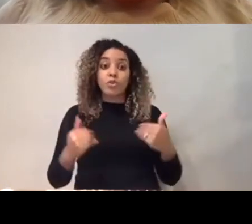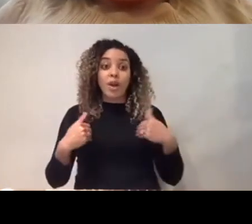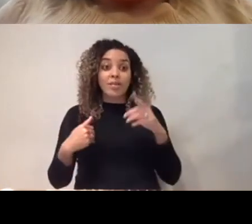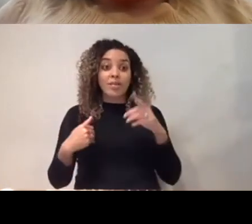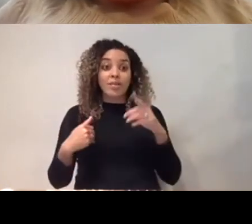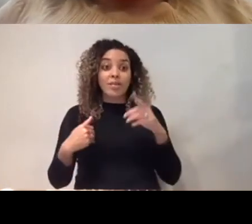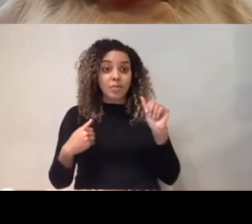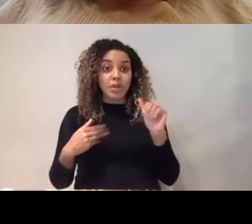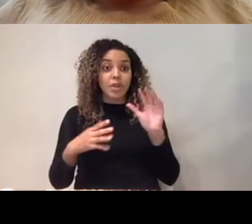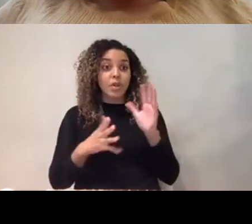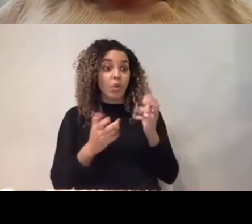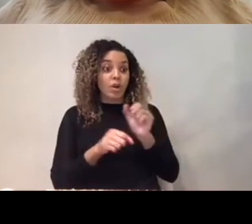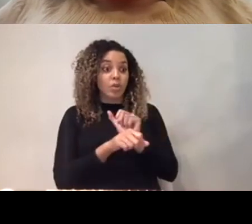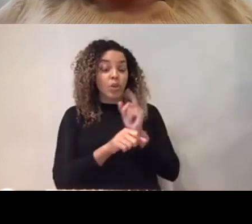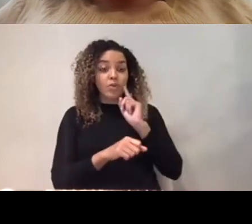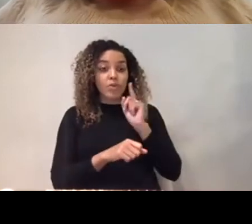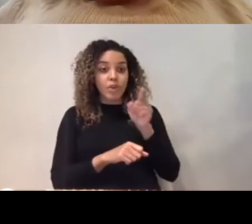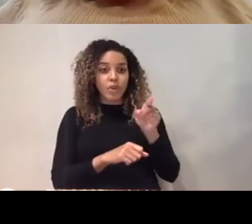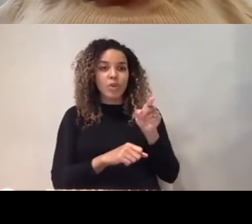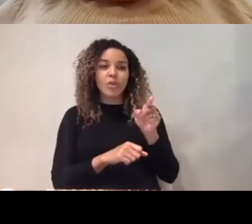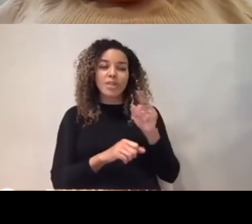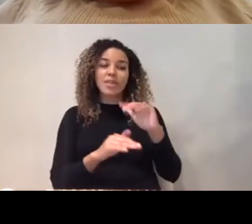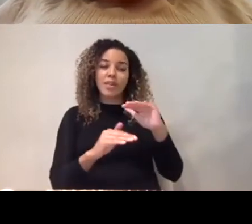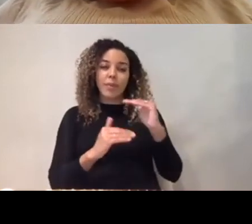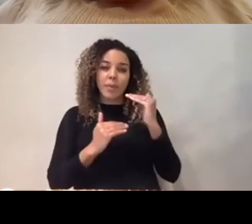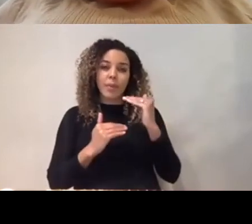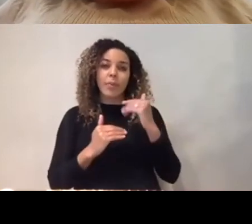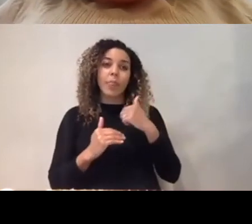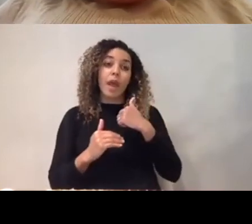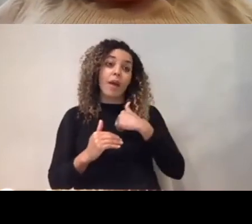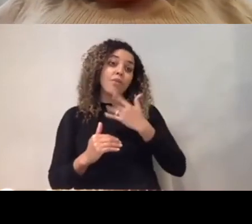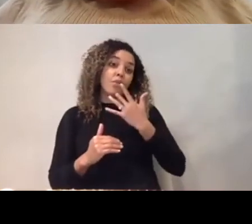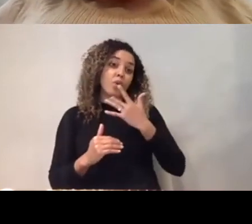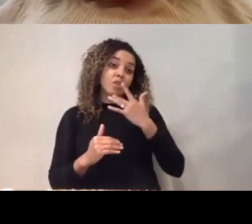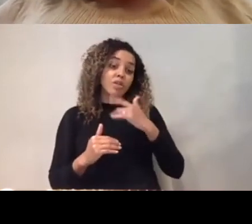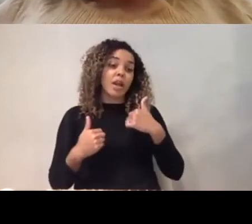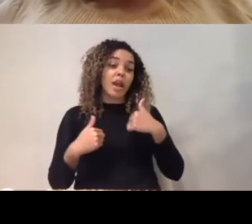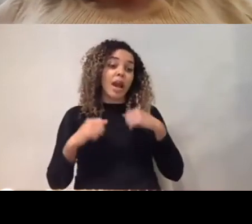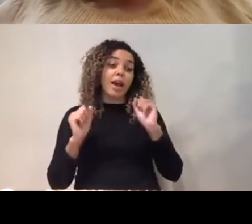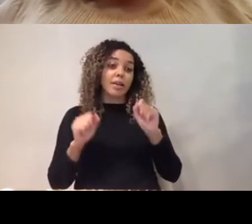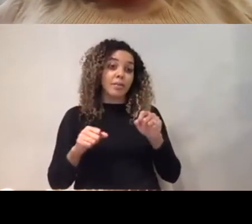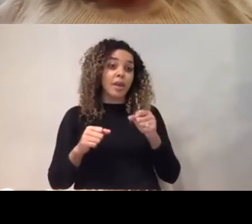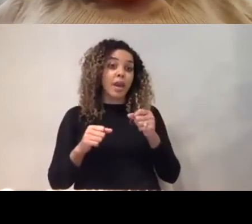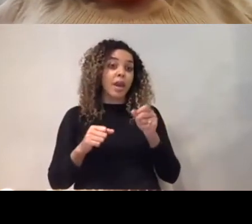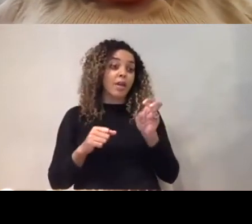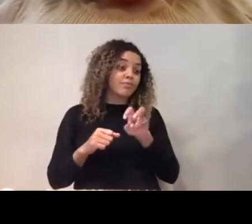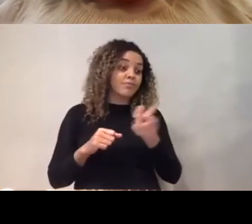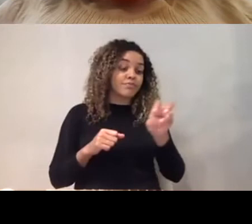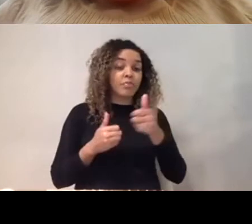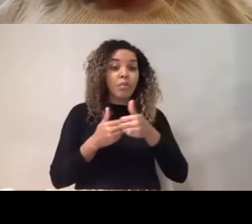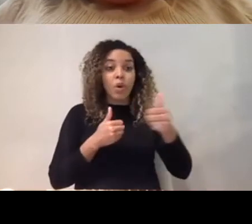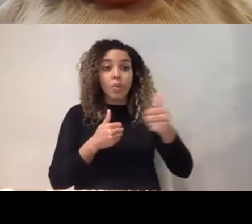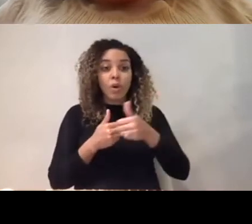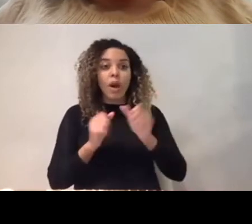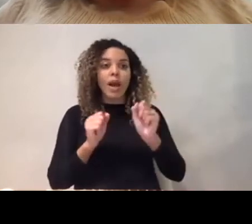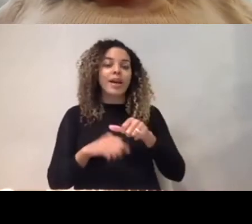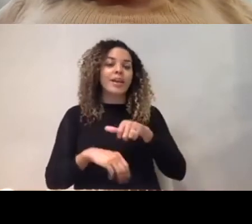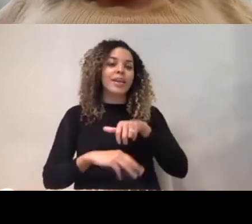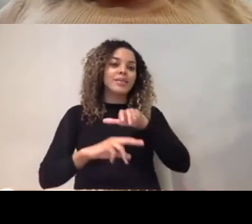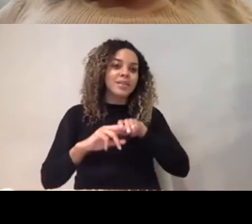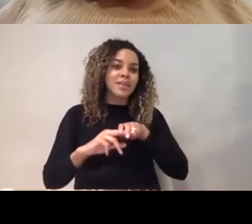for you. I'm very fortunate that I'm mobile, that I can get from A to B, that I can sit, you know, for 8 hours a day at an